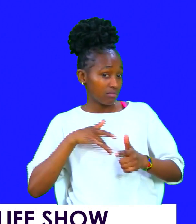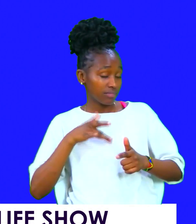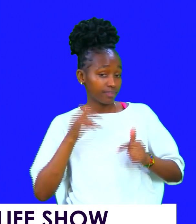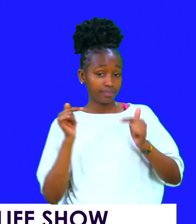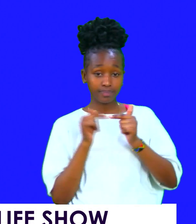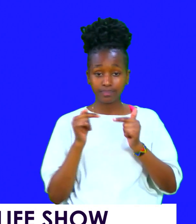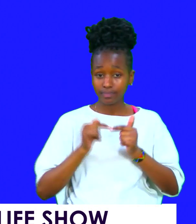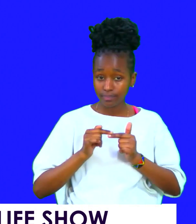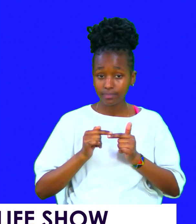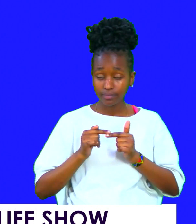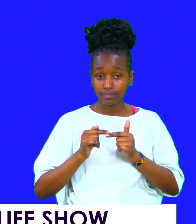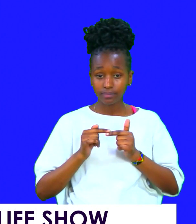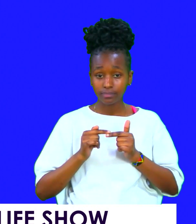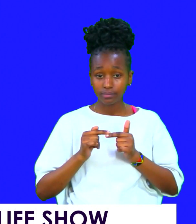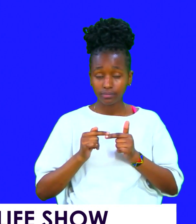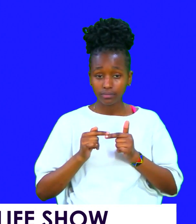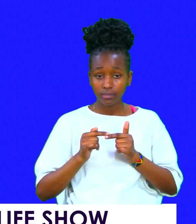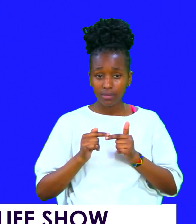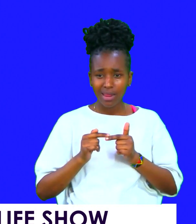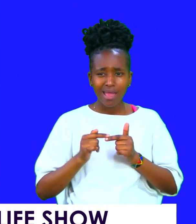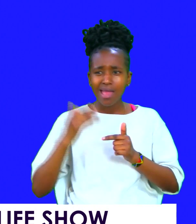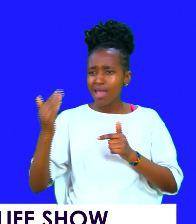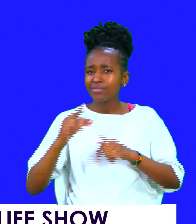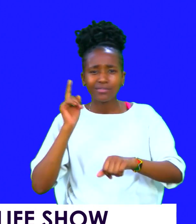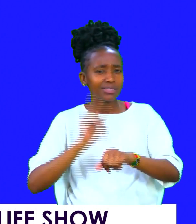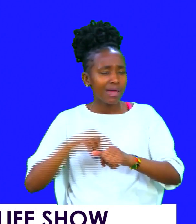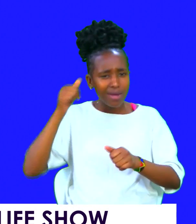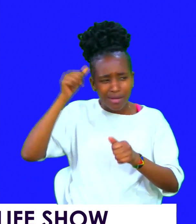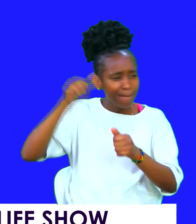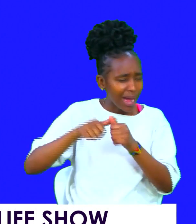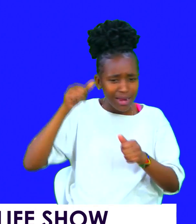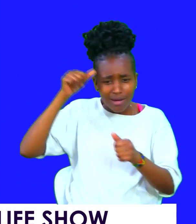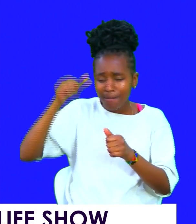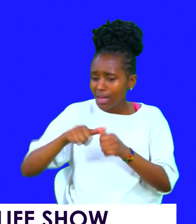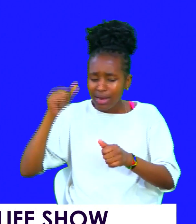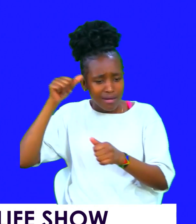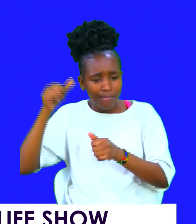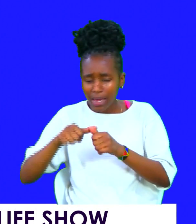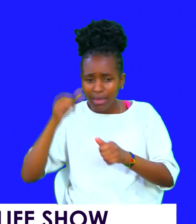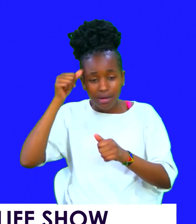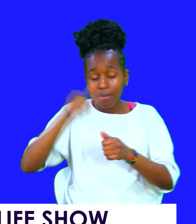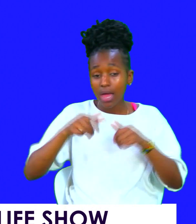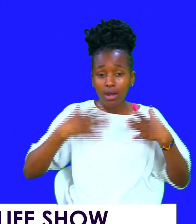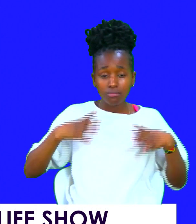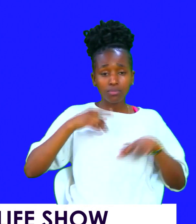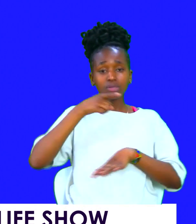You don't need to remind us all the time that you are the leader. We need to see it.